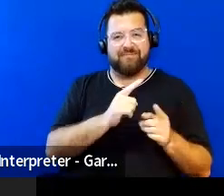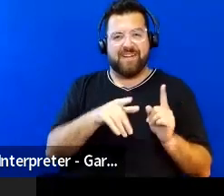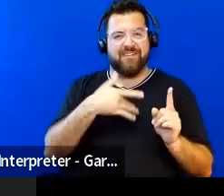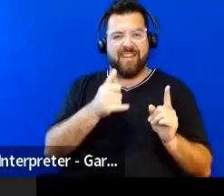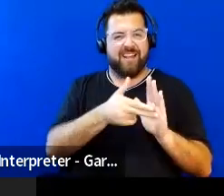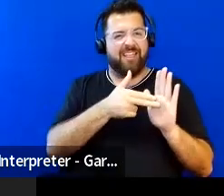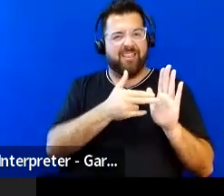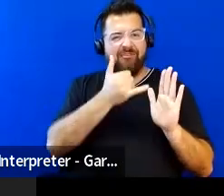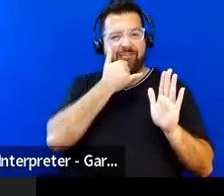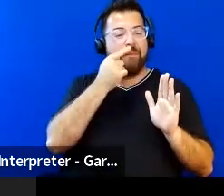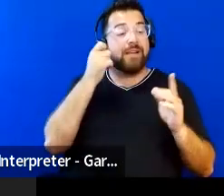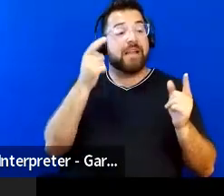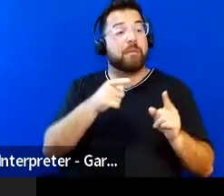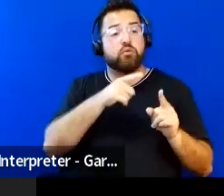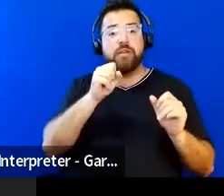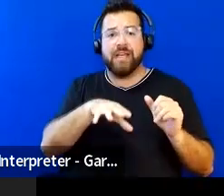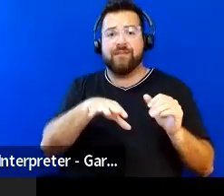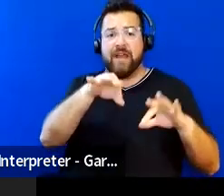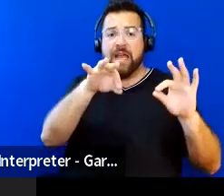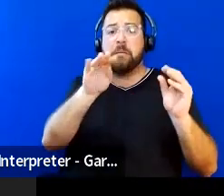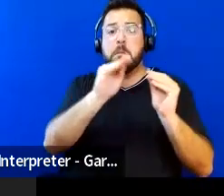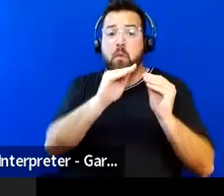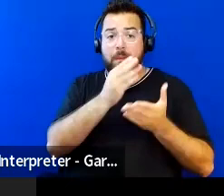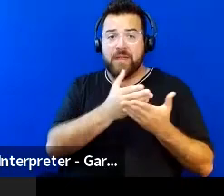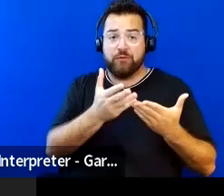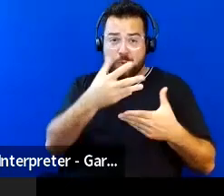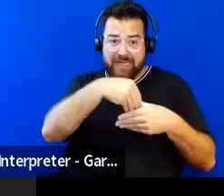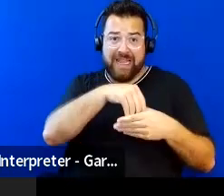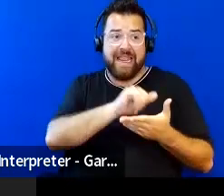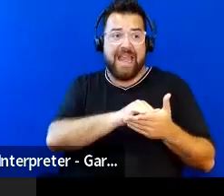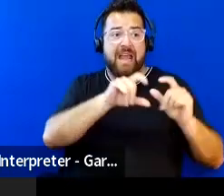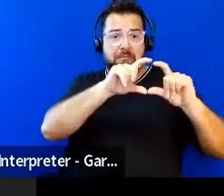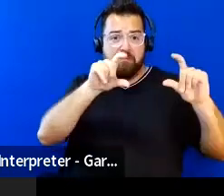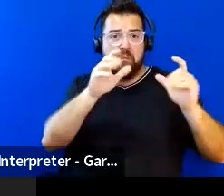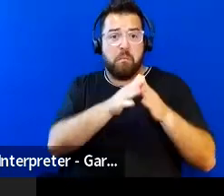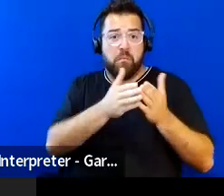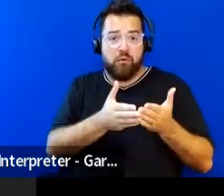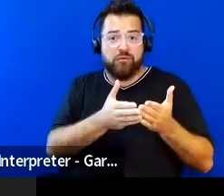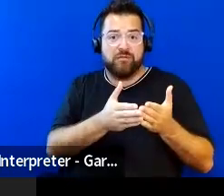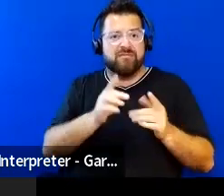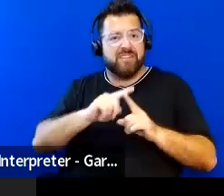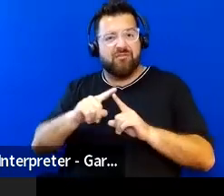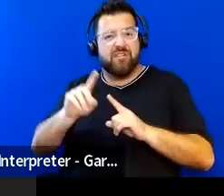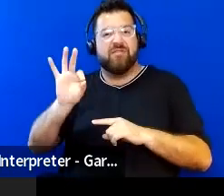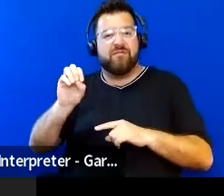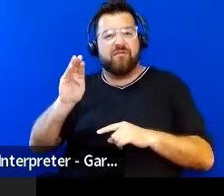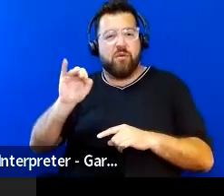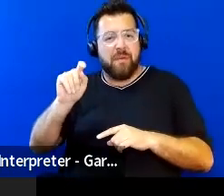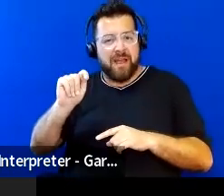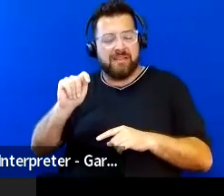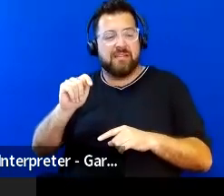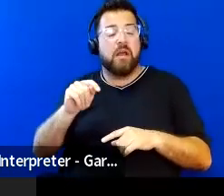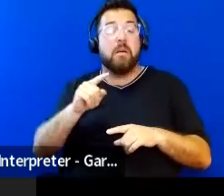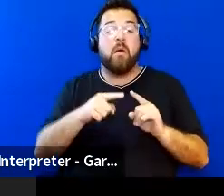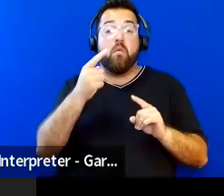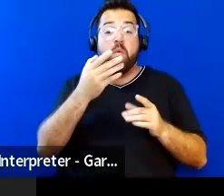can find quite a bit more materials in there, different formats in addition to books. And the one thing is,